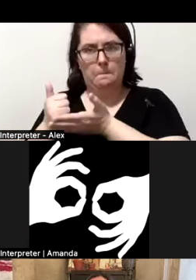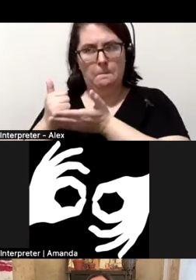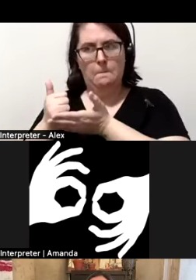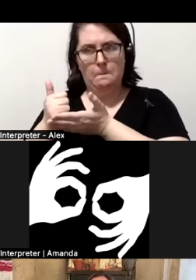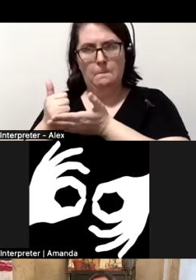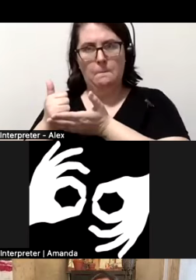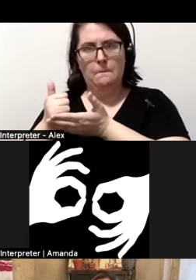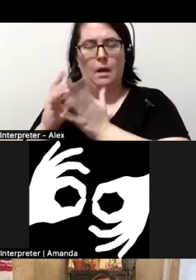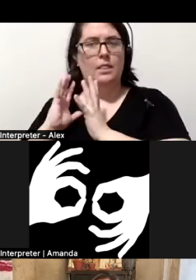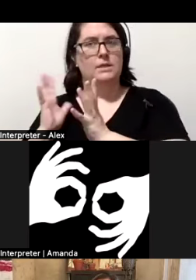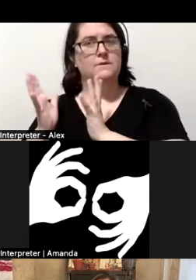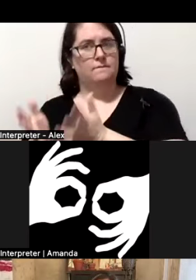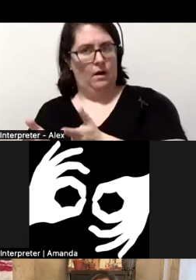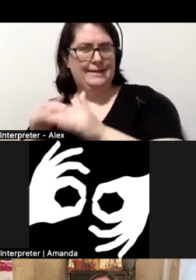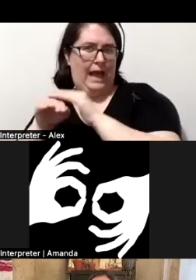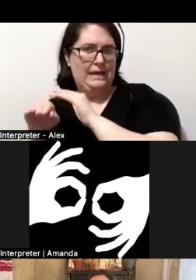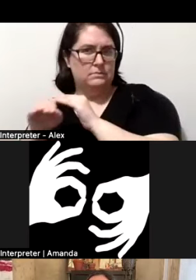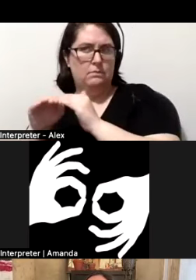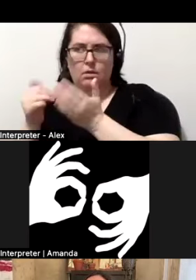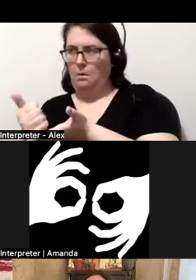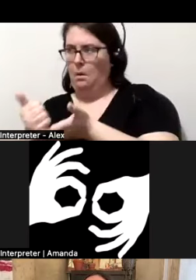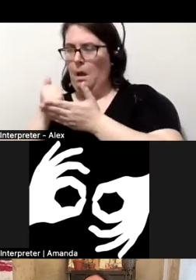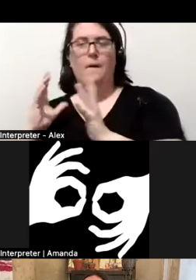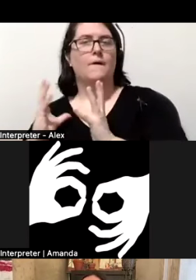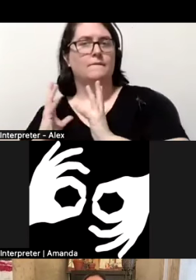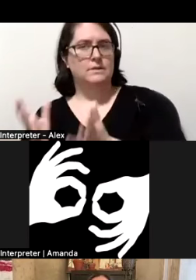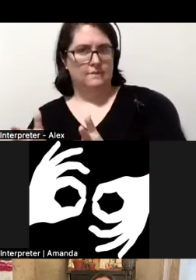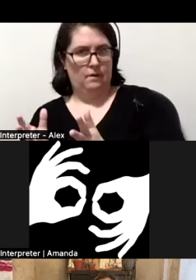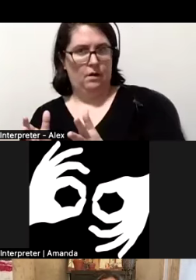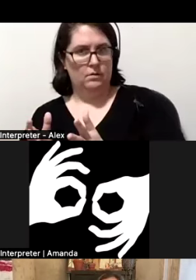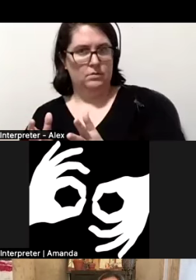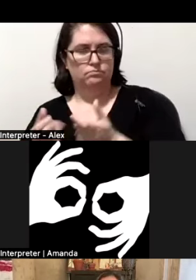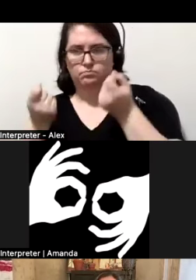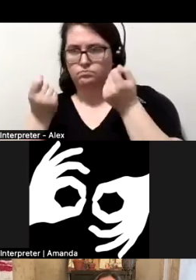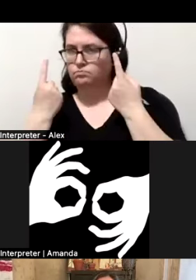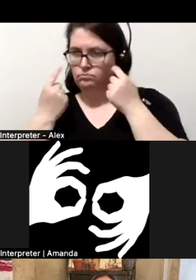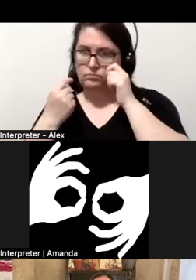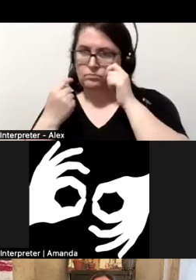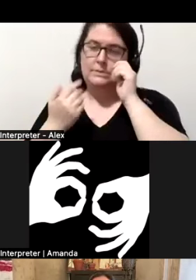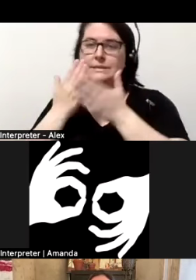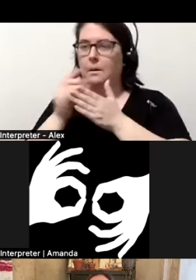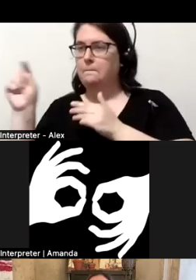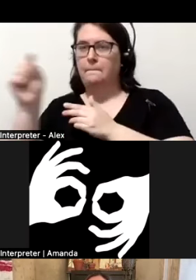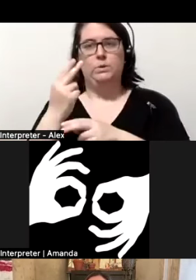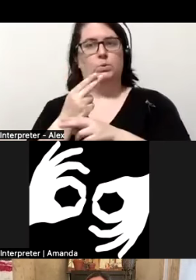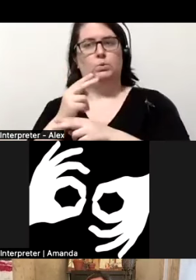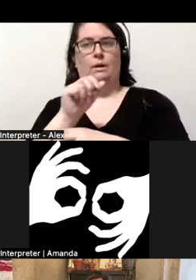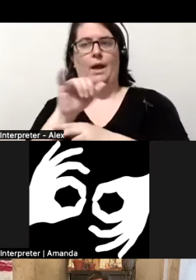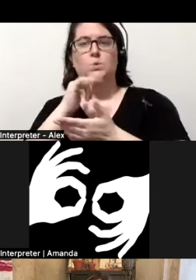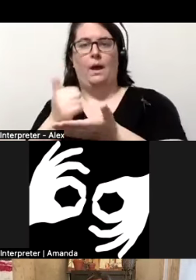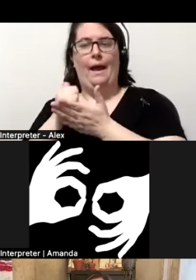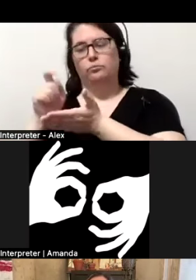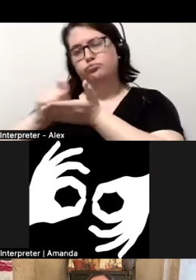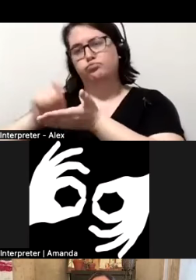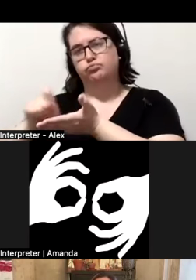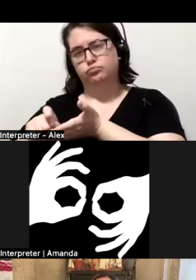help applicants navigate the grant writing process. So we do understand that some folks may be using this to compose their written